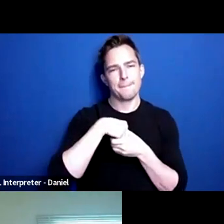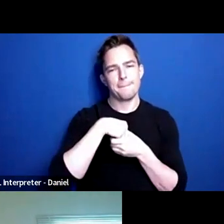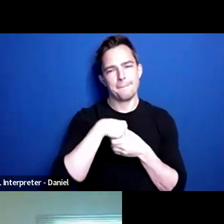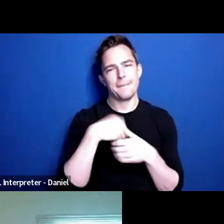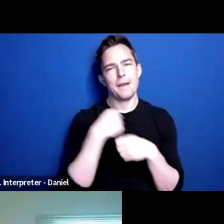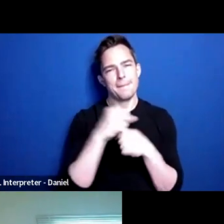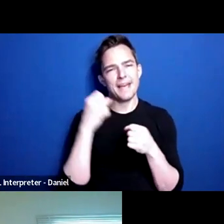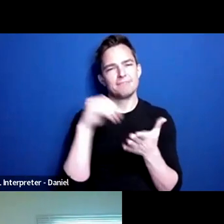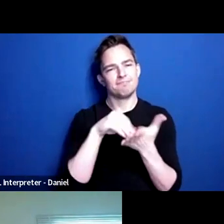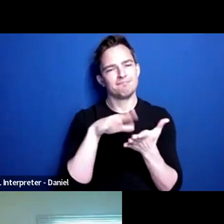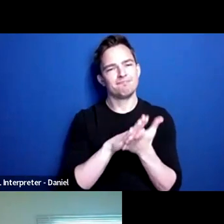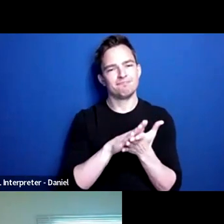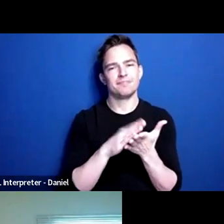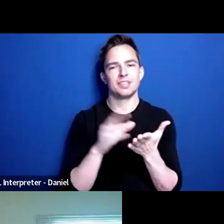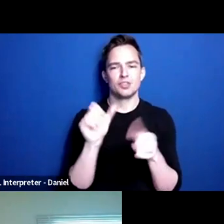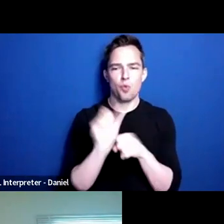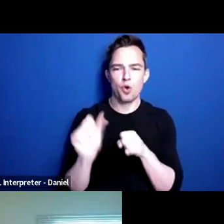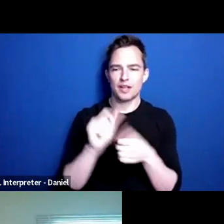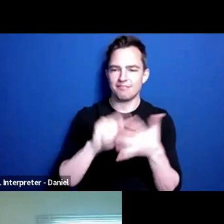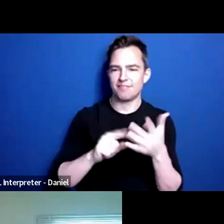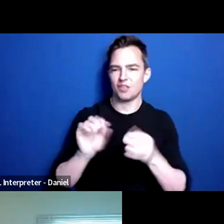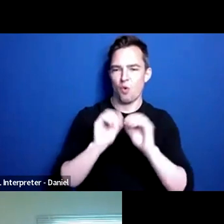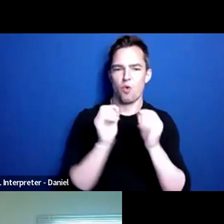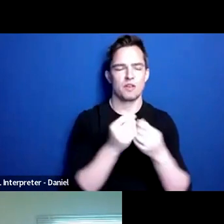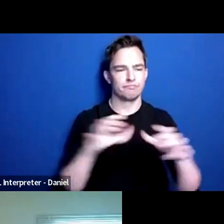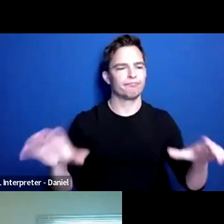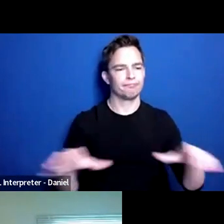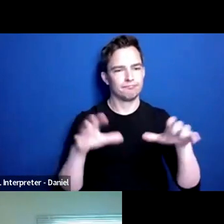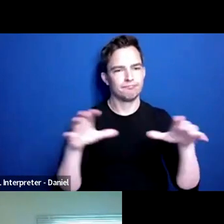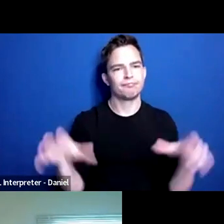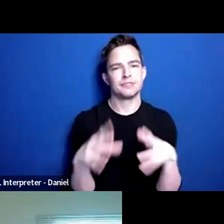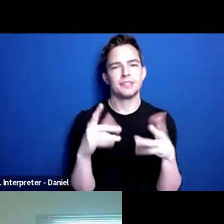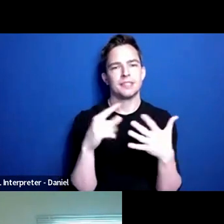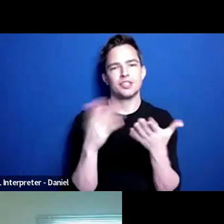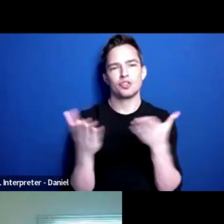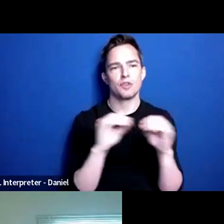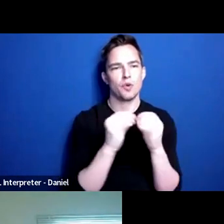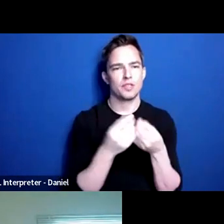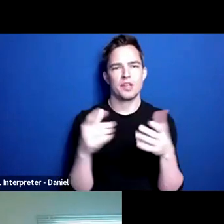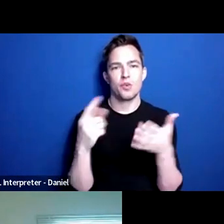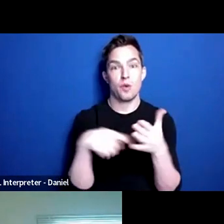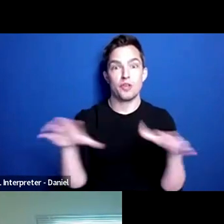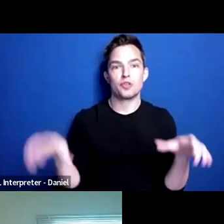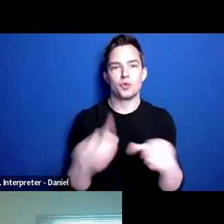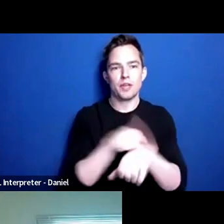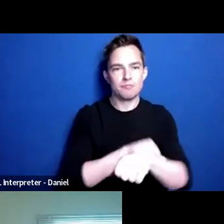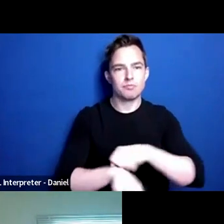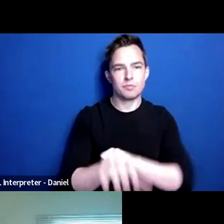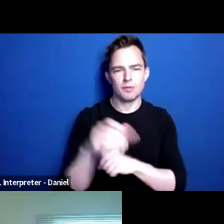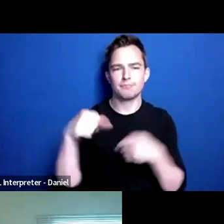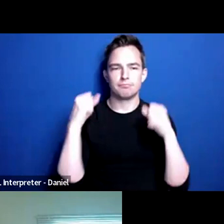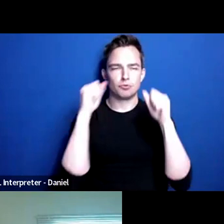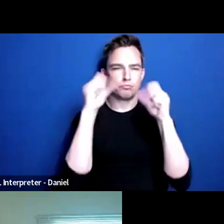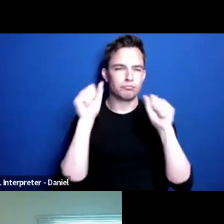note of the work that these organizations and the women that serve these organizations are doing, because they are doing a